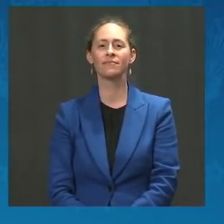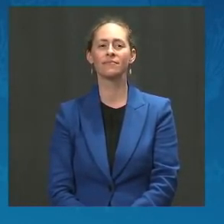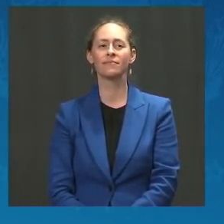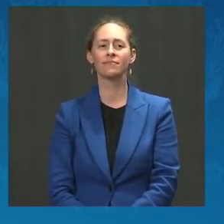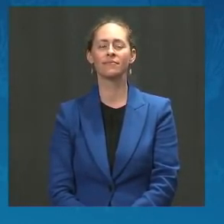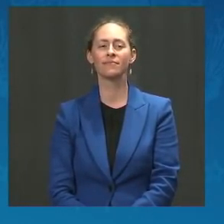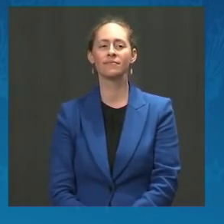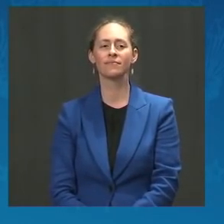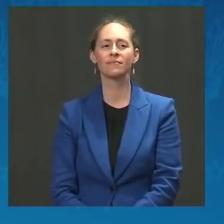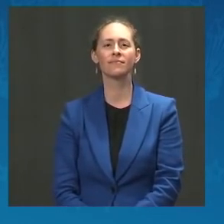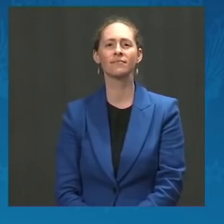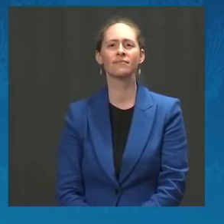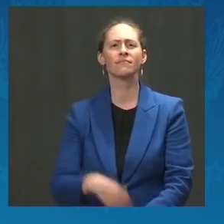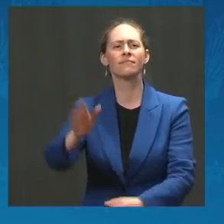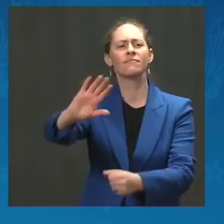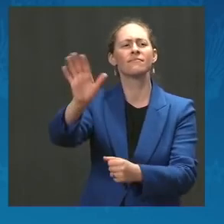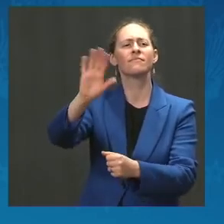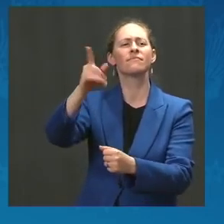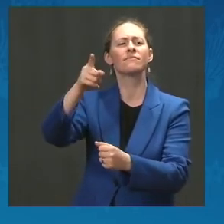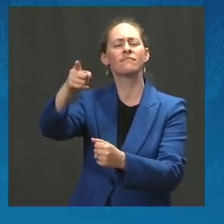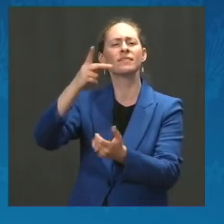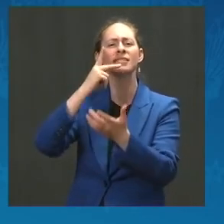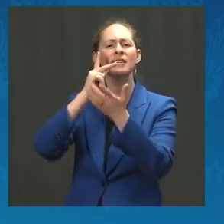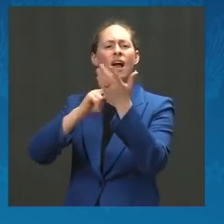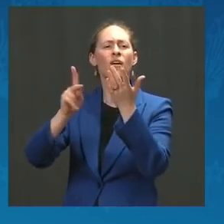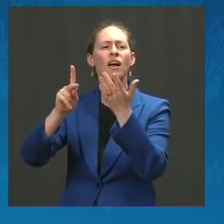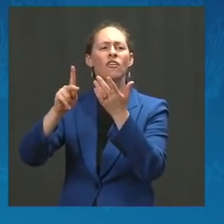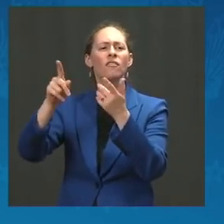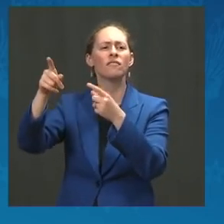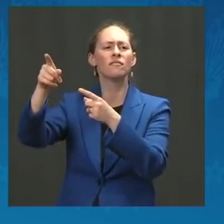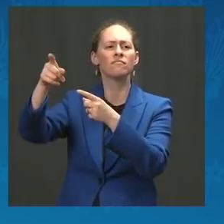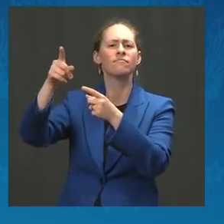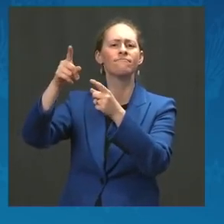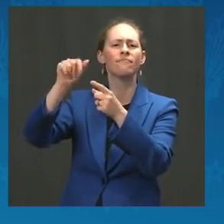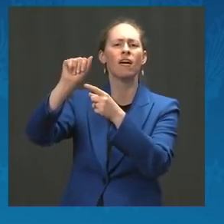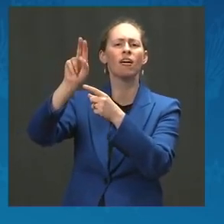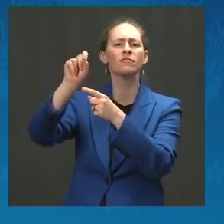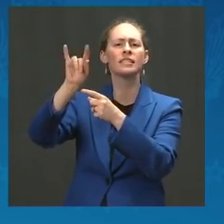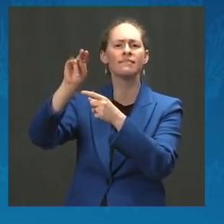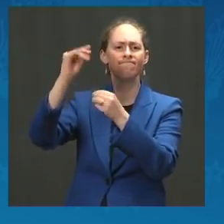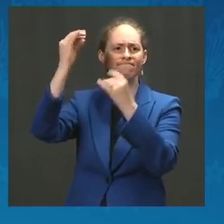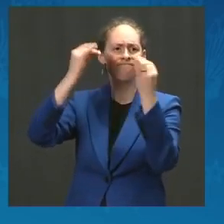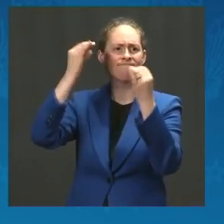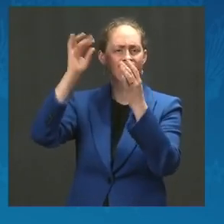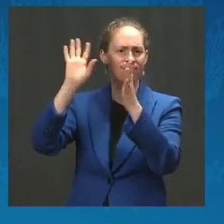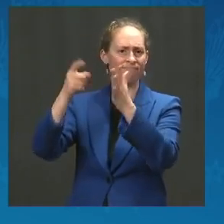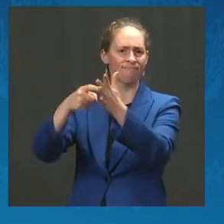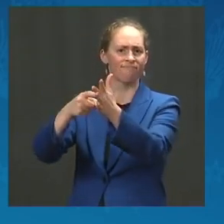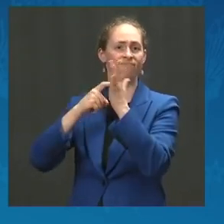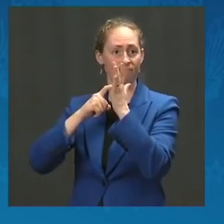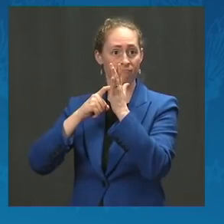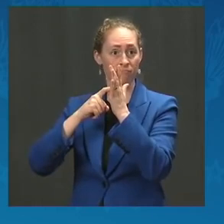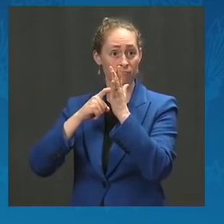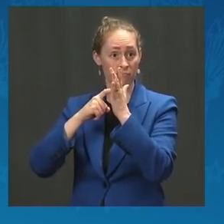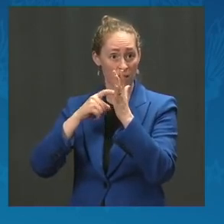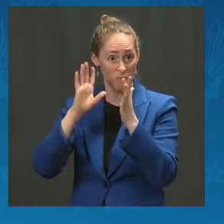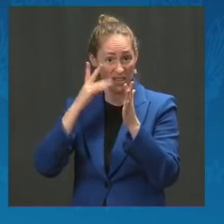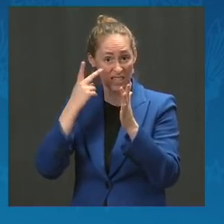Austin said he was already considering mandating the Yep. vaccine after it was fully approved. Would you like to see the mandate go into